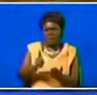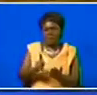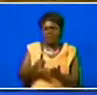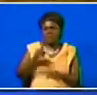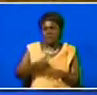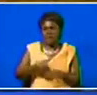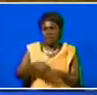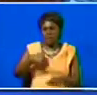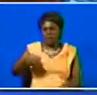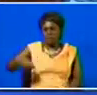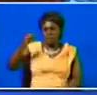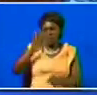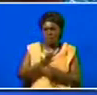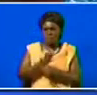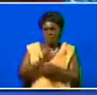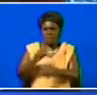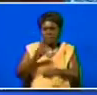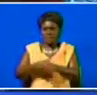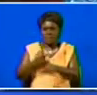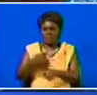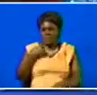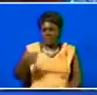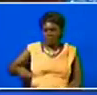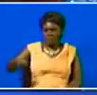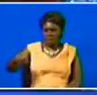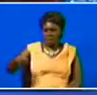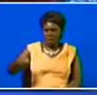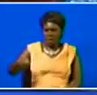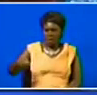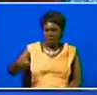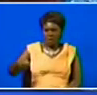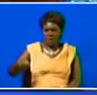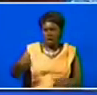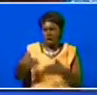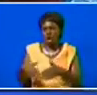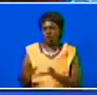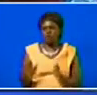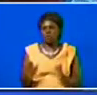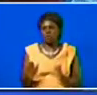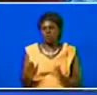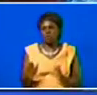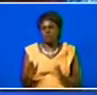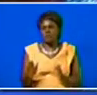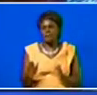they produce bags in mass. Na nyingi wanatuambia bagi zimepotea.